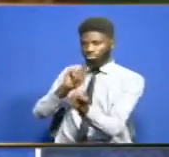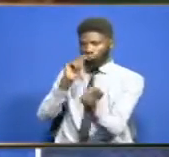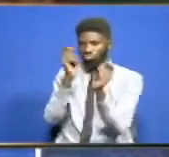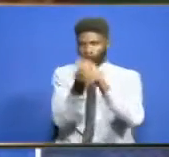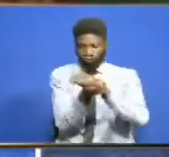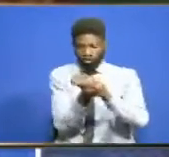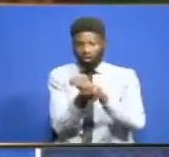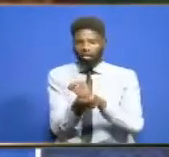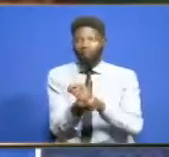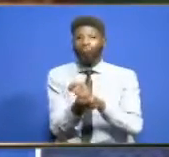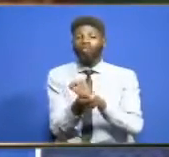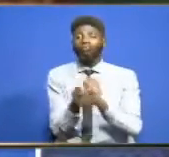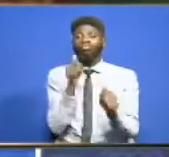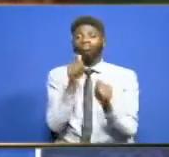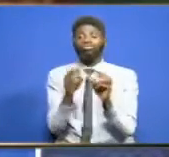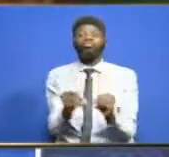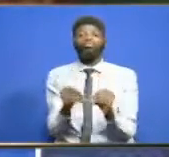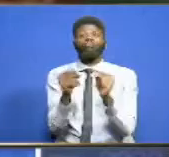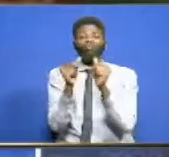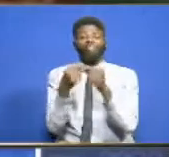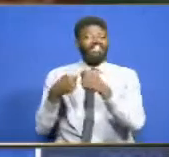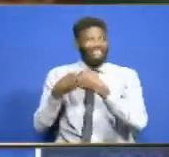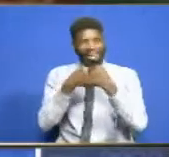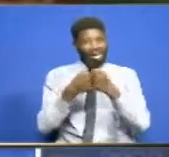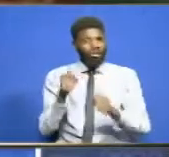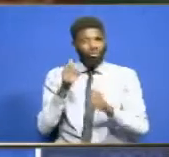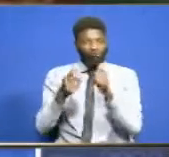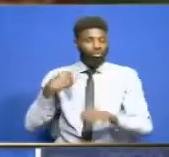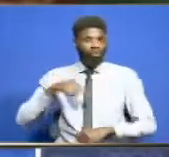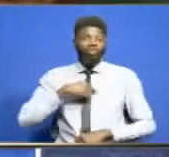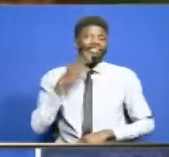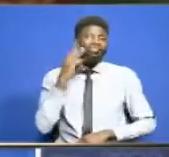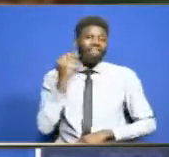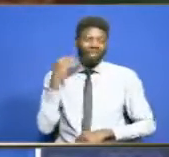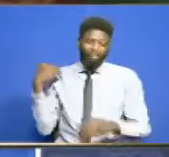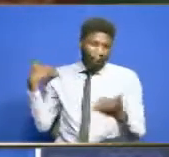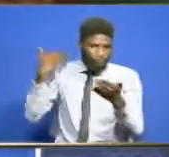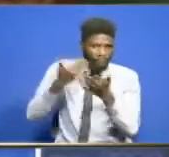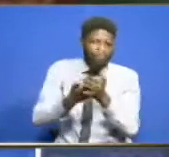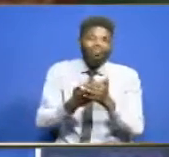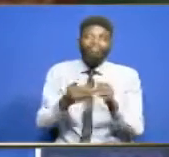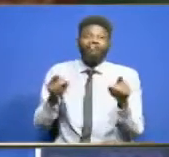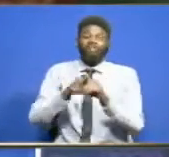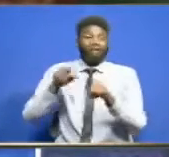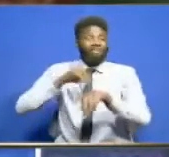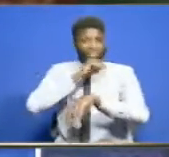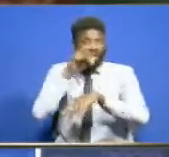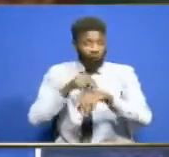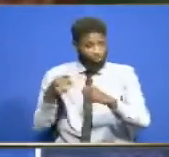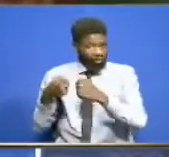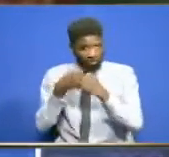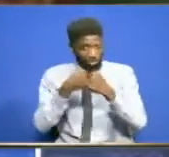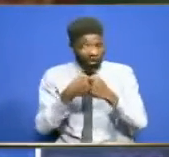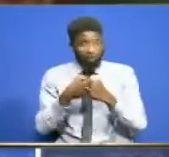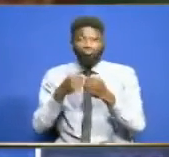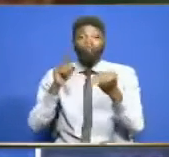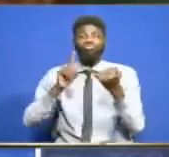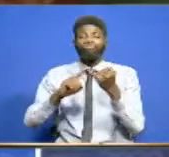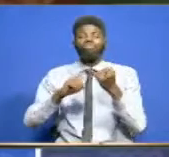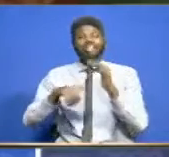the perennial challenges that we have faced as a nation. The challenges of negative